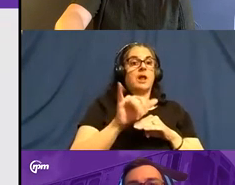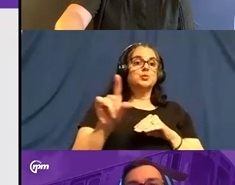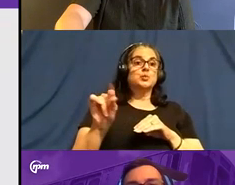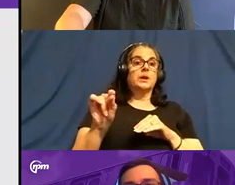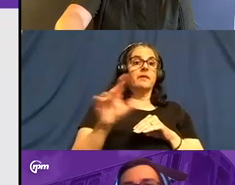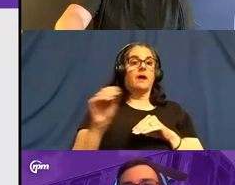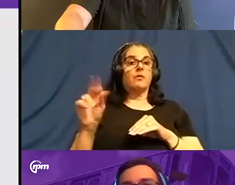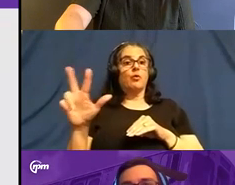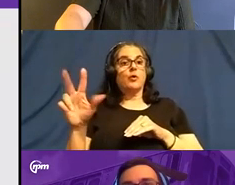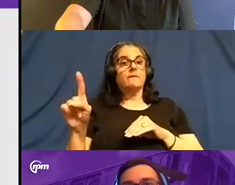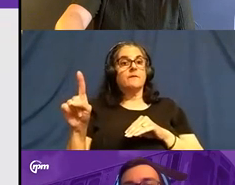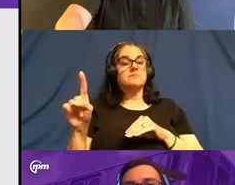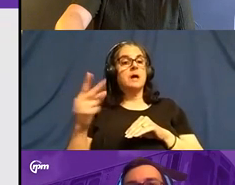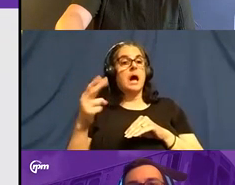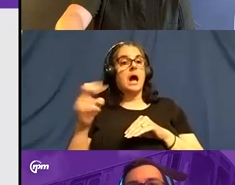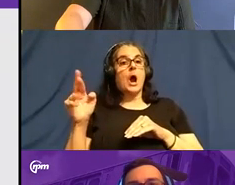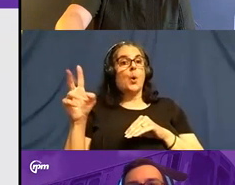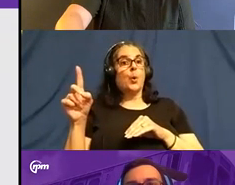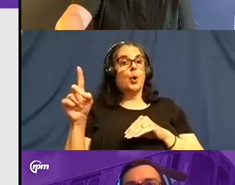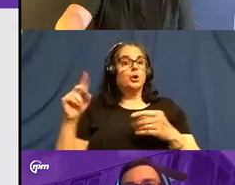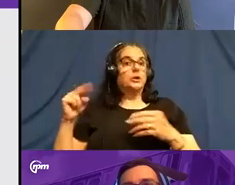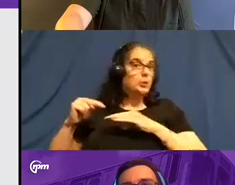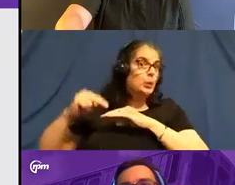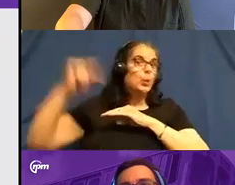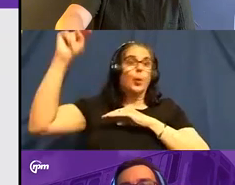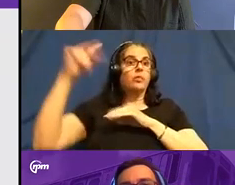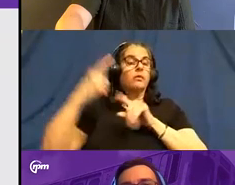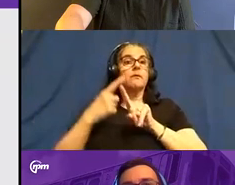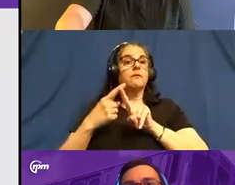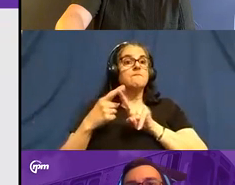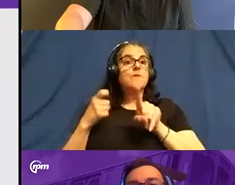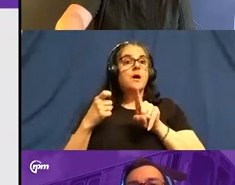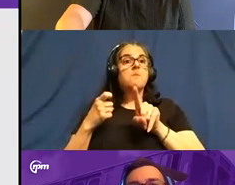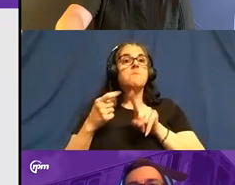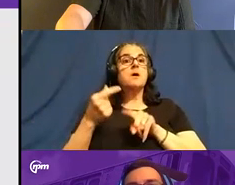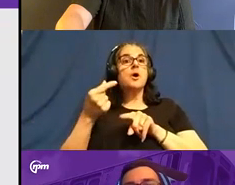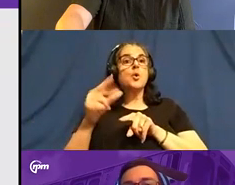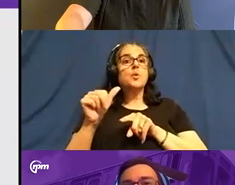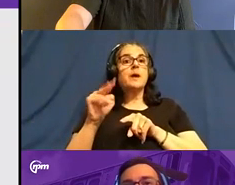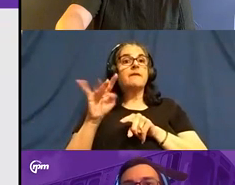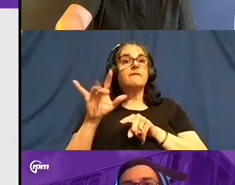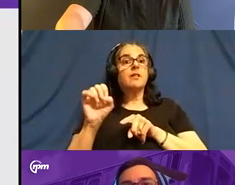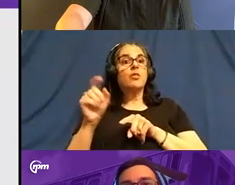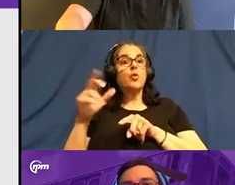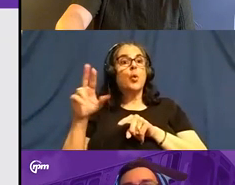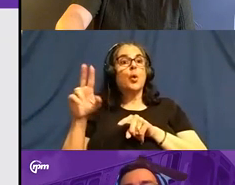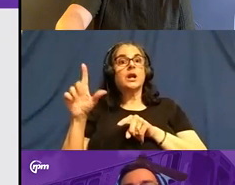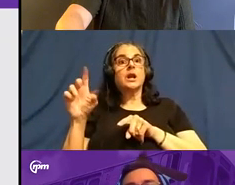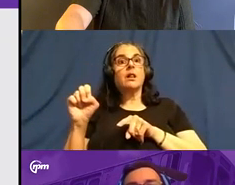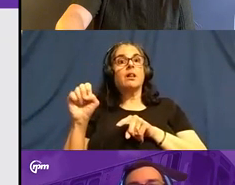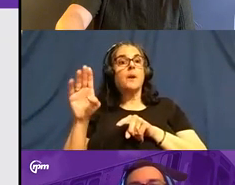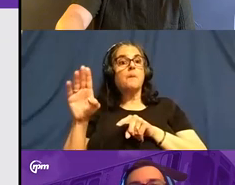no Howard-bound stops at those 3 stations, Granville, Thorndale, and Bryn Mawr. And so if you need to access those stations and